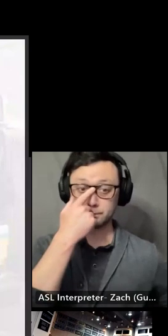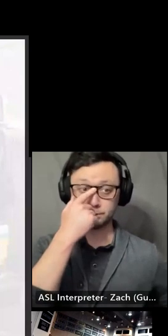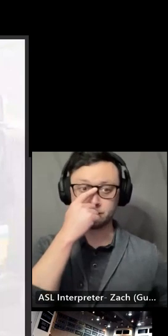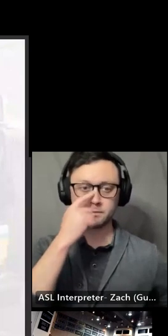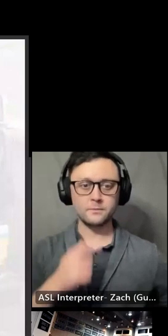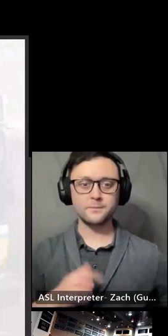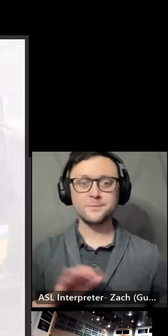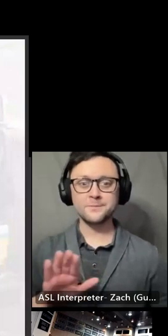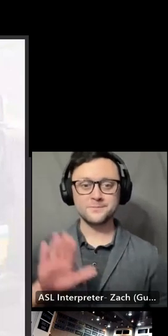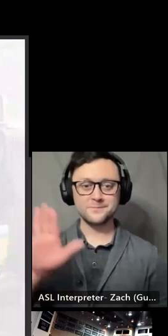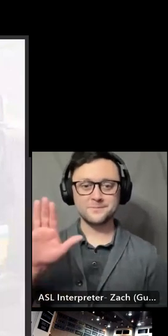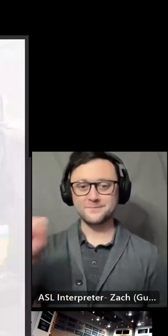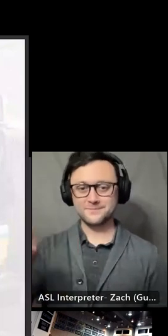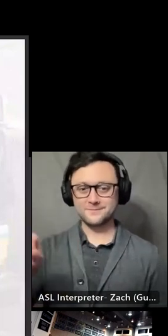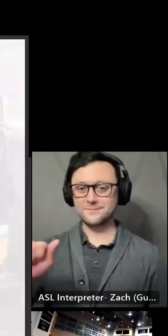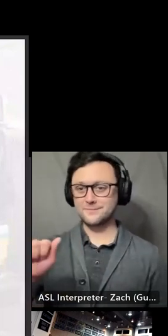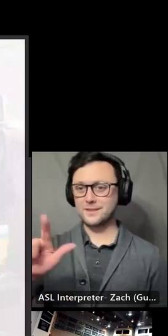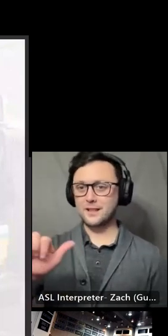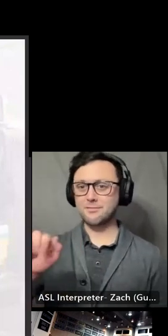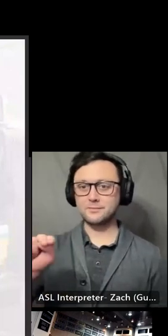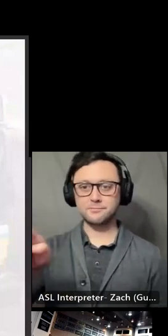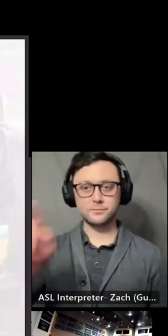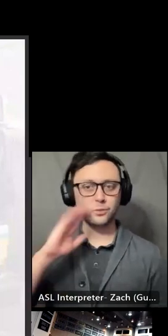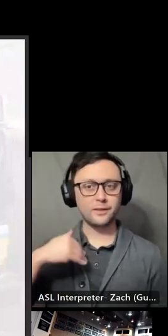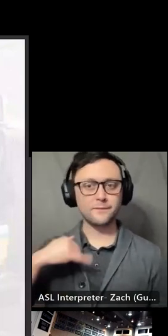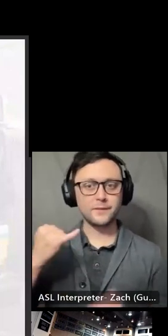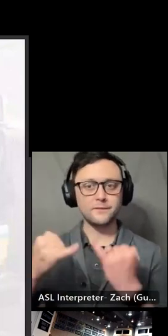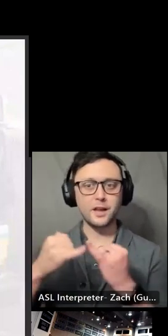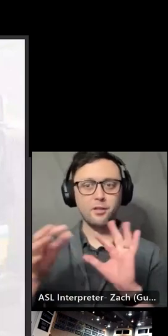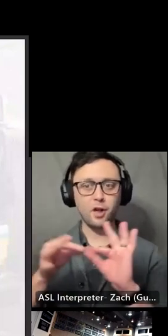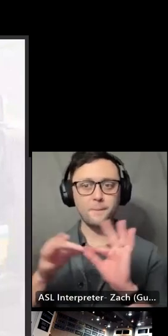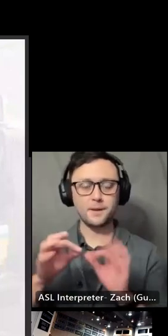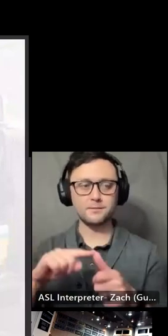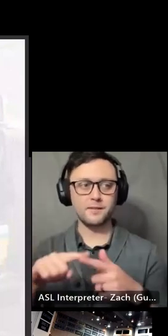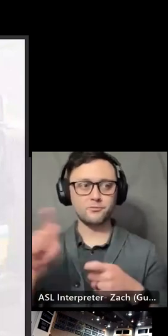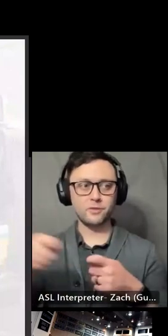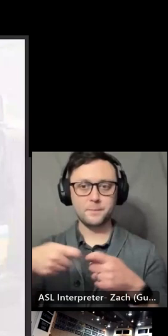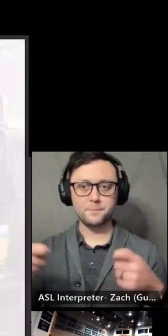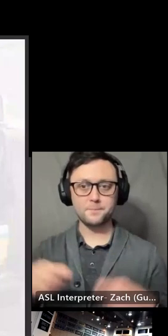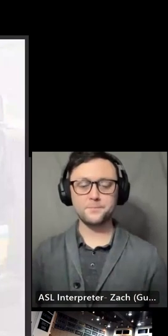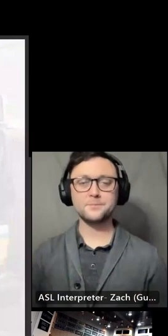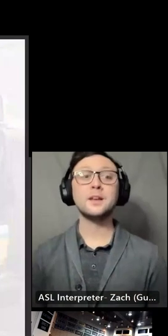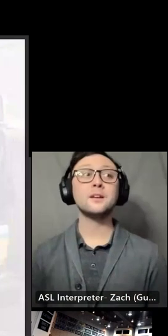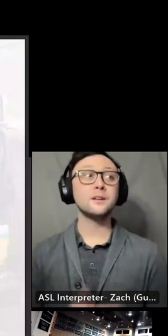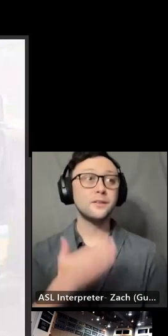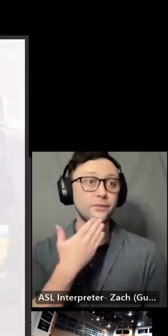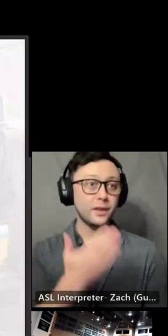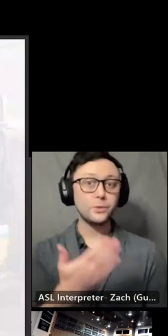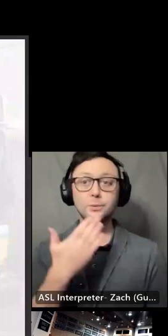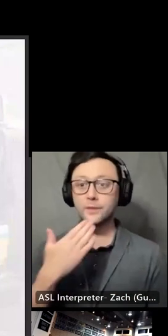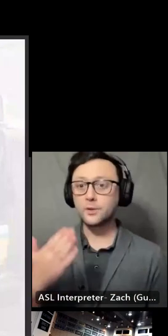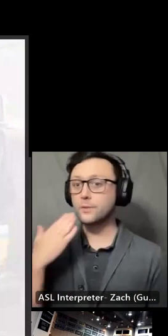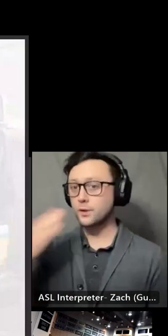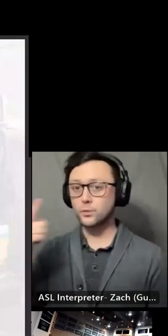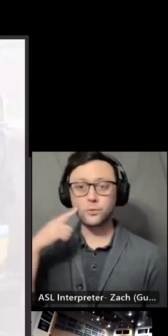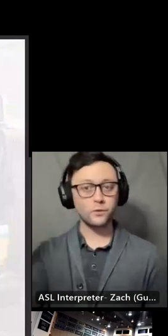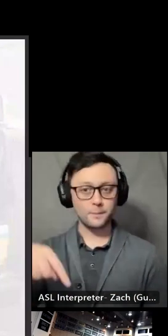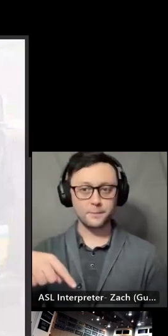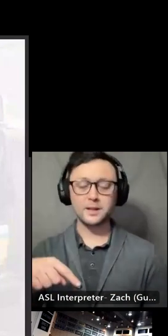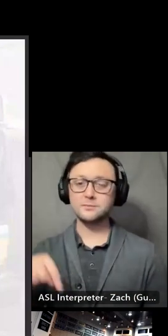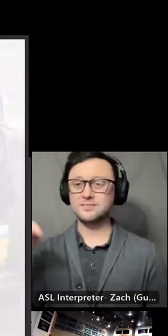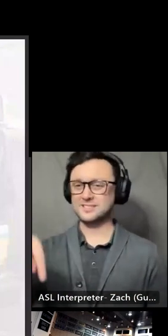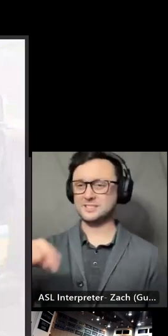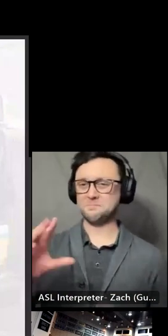Yes, Alan, why don't you take us home with a final comment and then we'll wrap up. Thanks everybody for coming. This is really